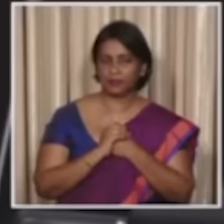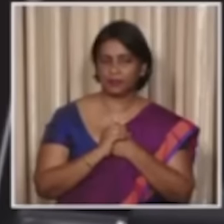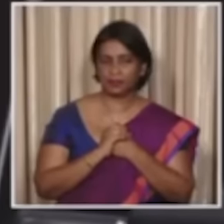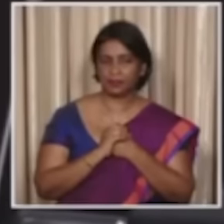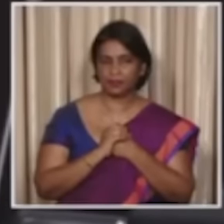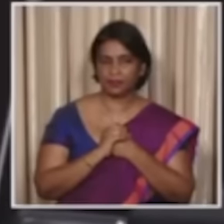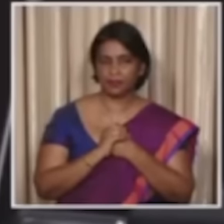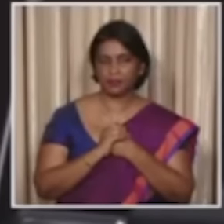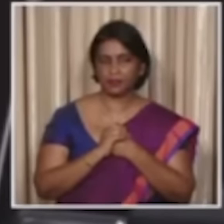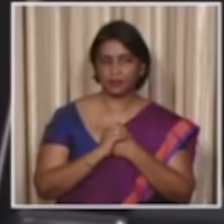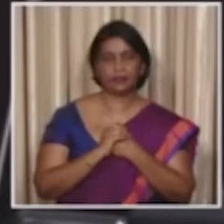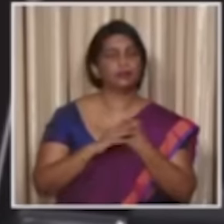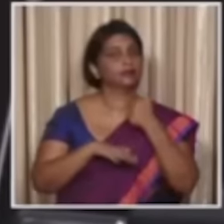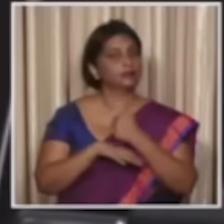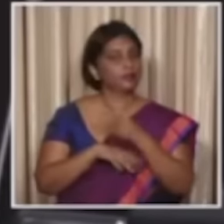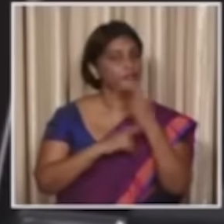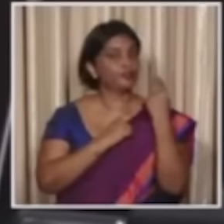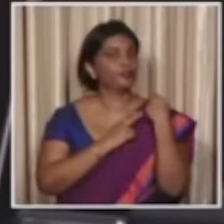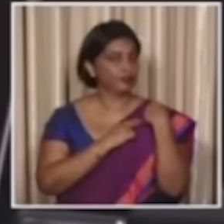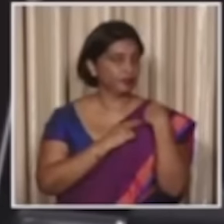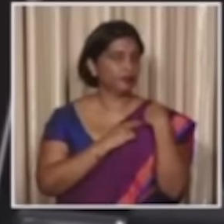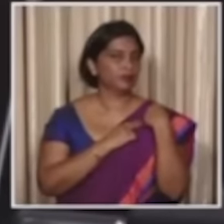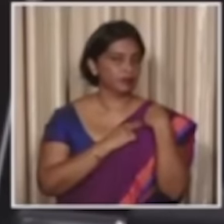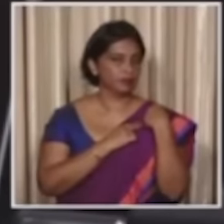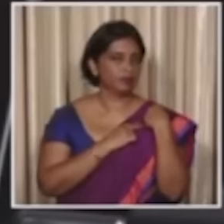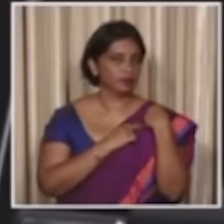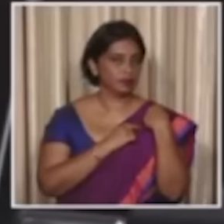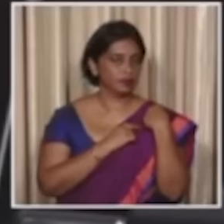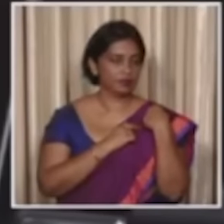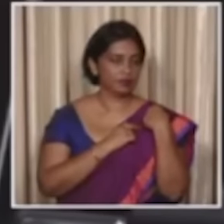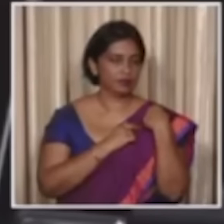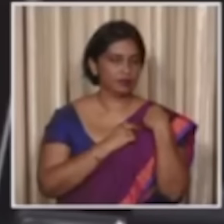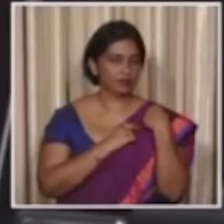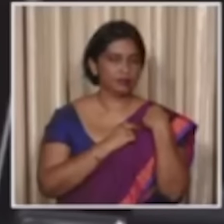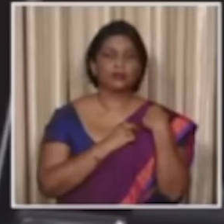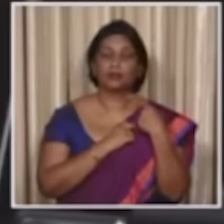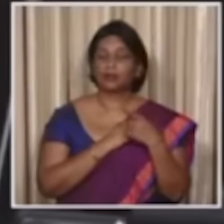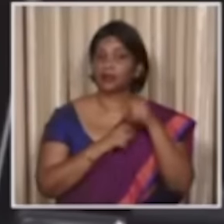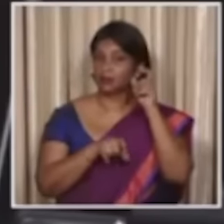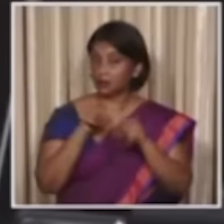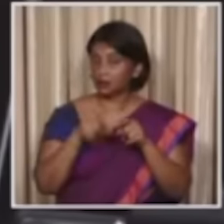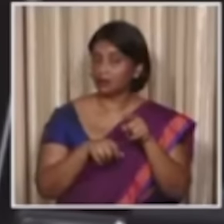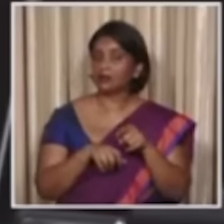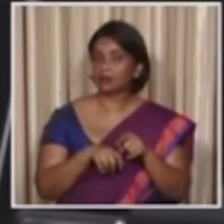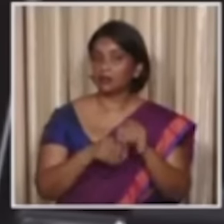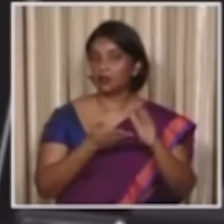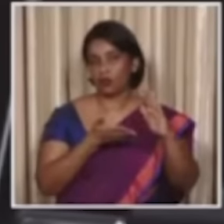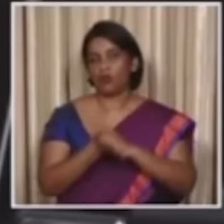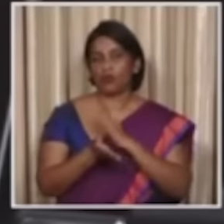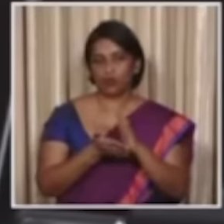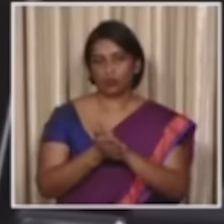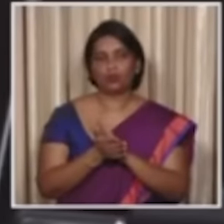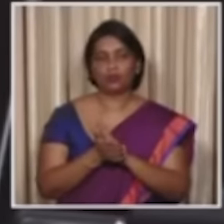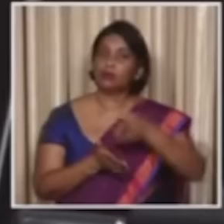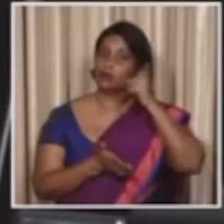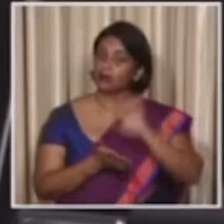responsibility of the chair. Officers are there to assist. All the decisions have to be taken by the chair. I think